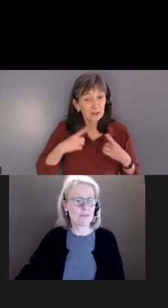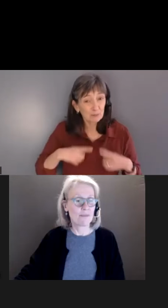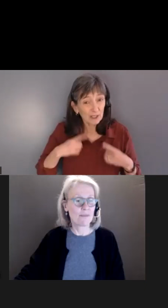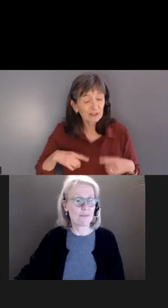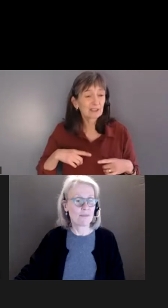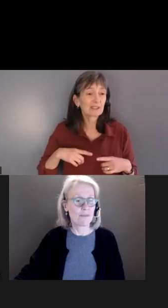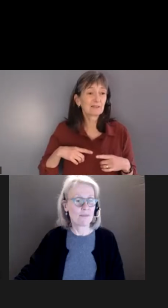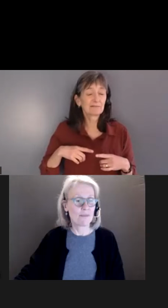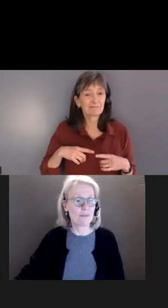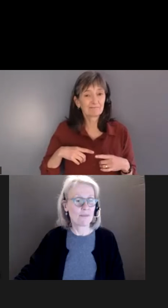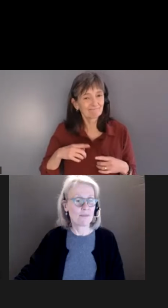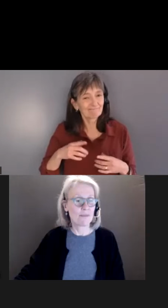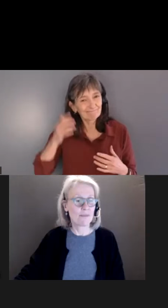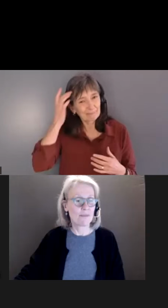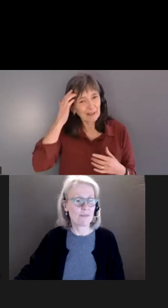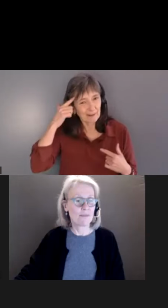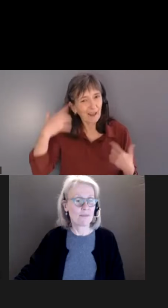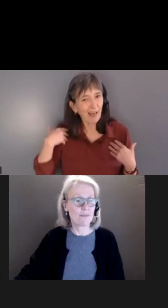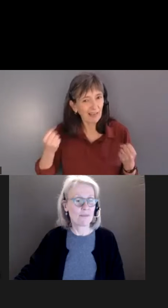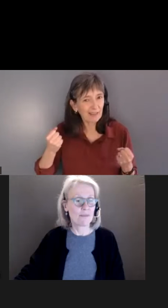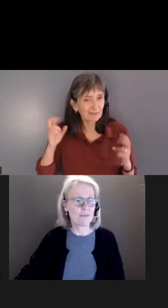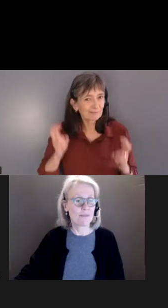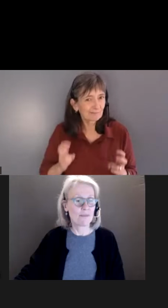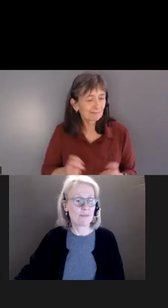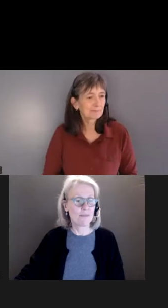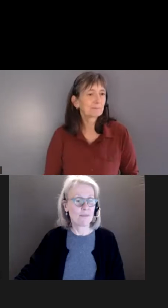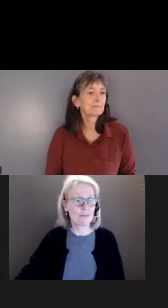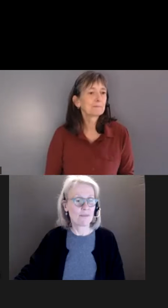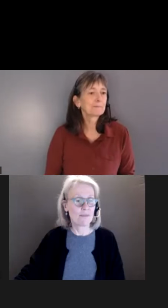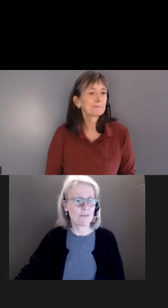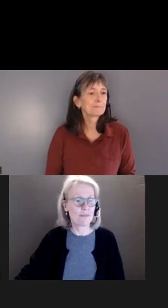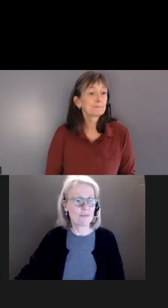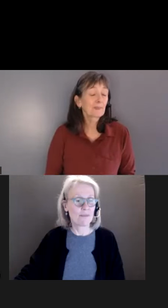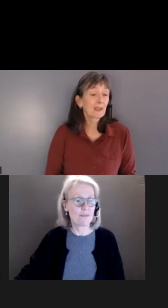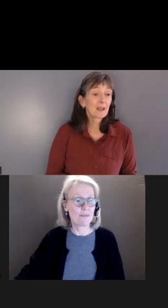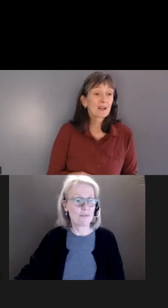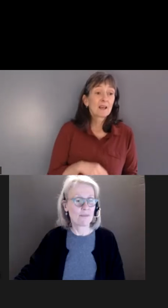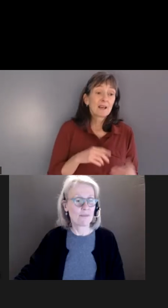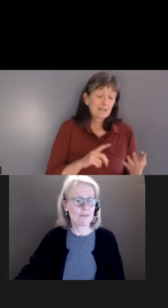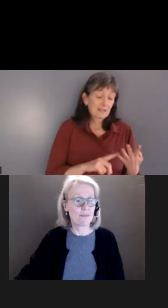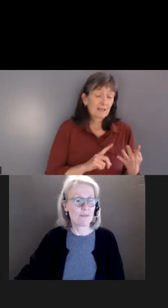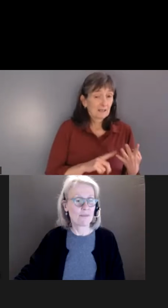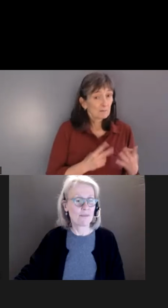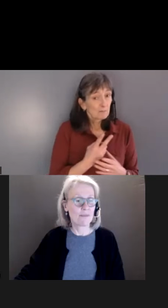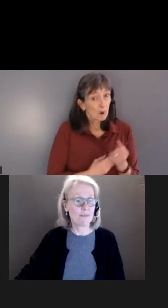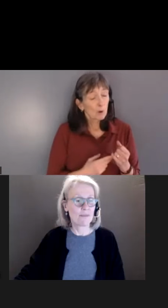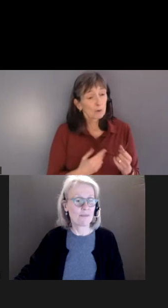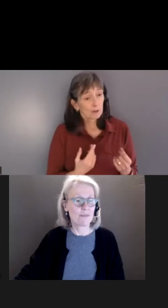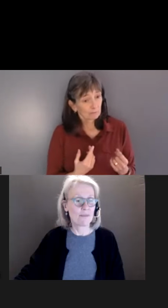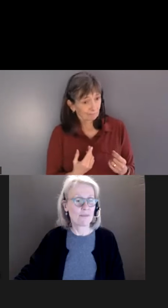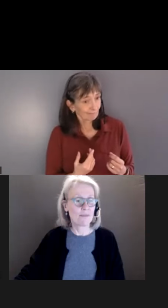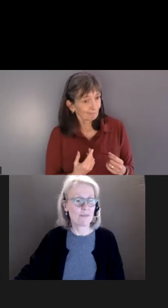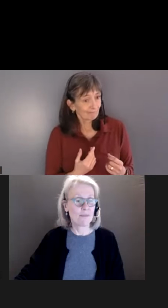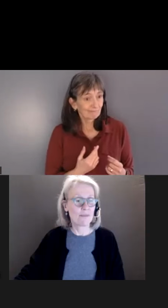But perhaps most concerning is the fact that both social isolation and loneliness have been identified as significant independent predictors